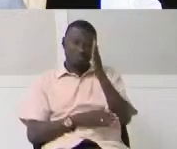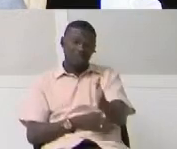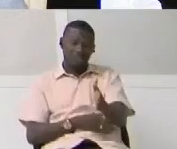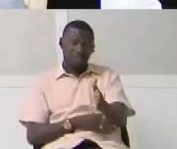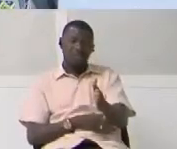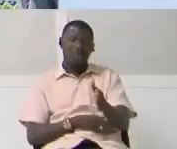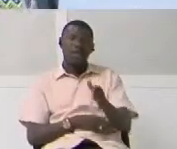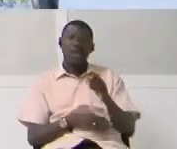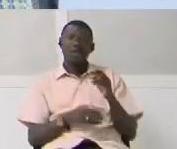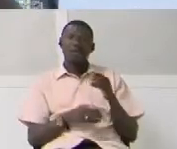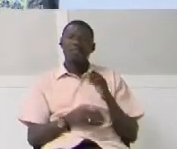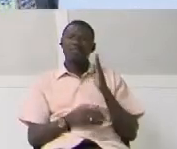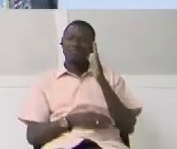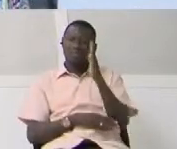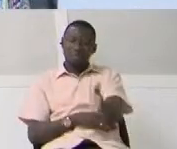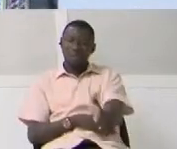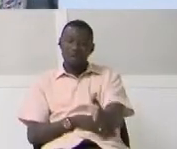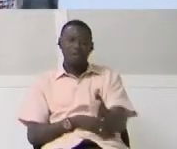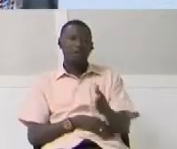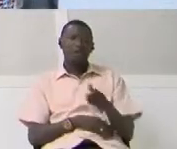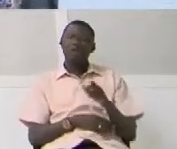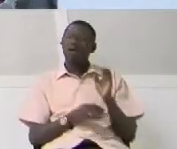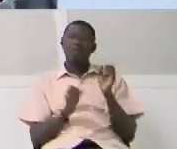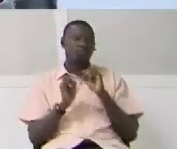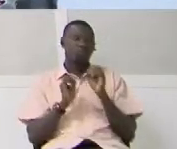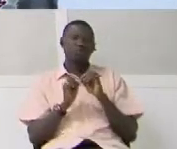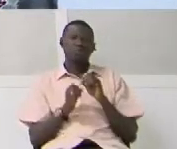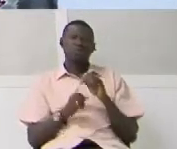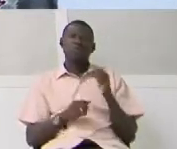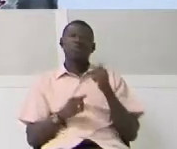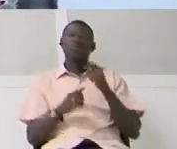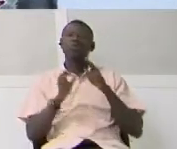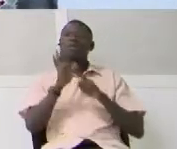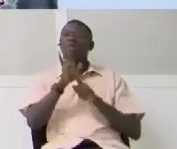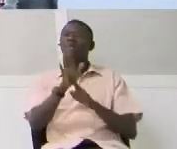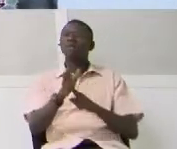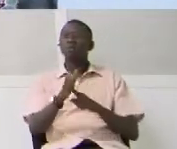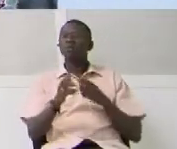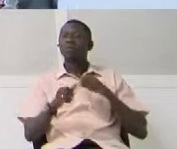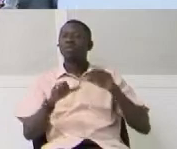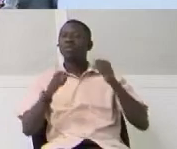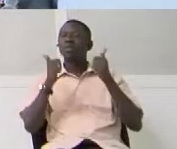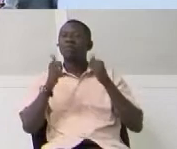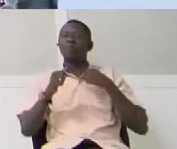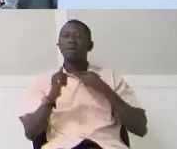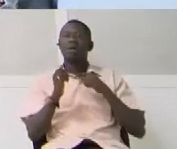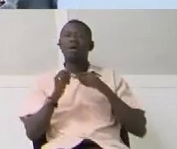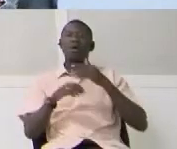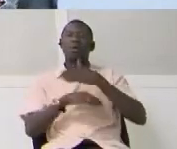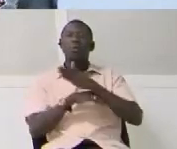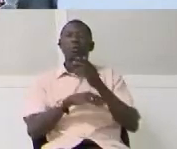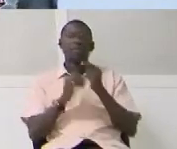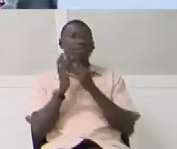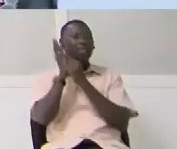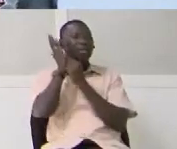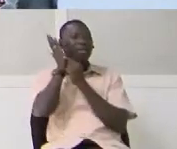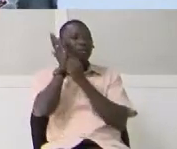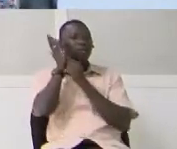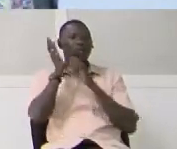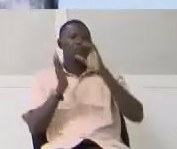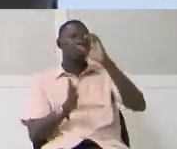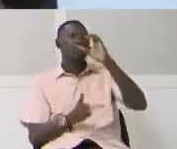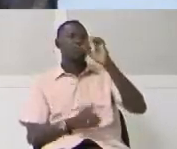xamne comme mangi suma beginning of city limits radio there is no justice for example city limits